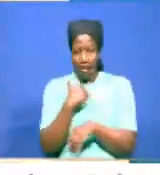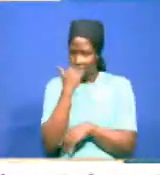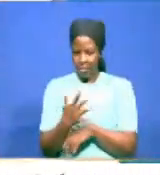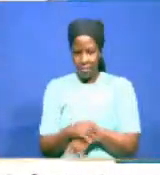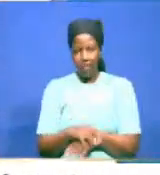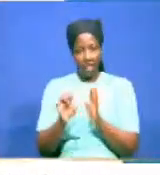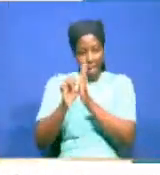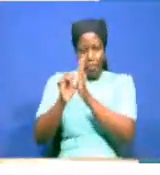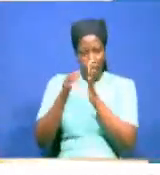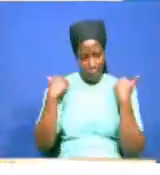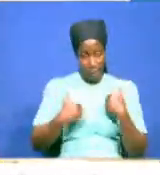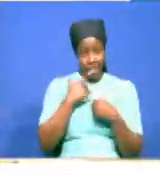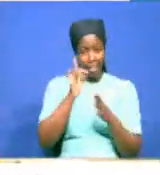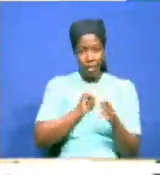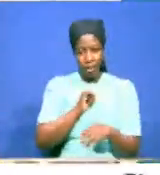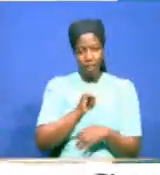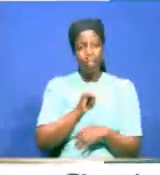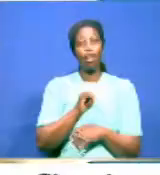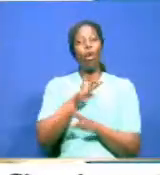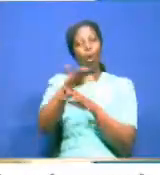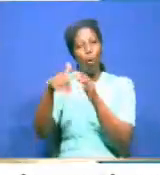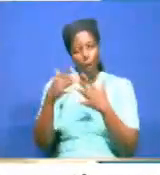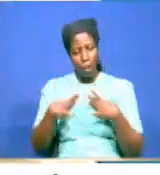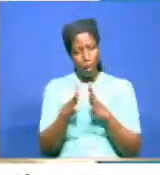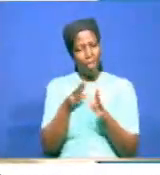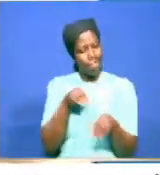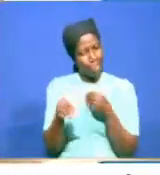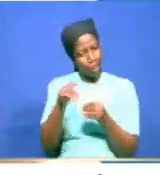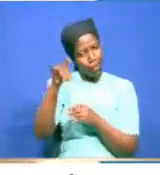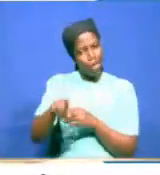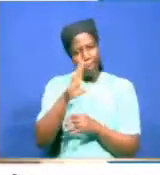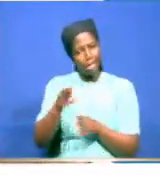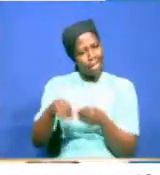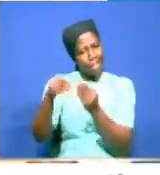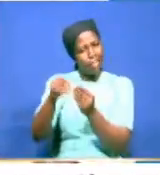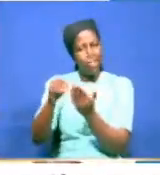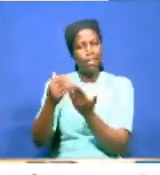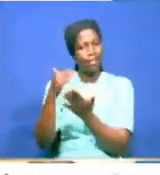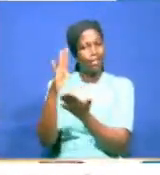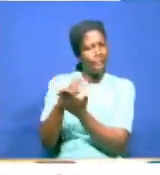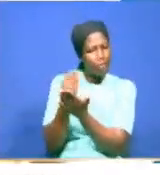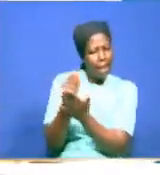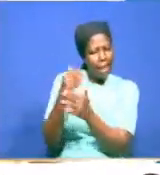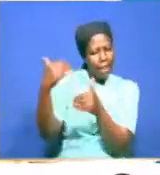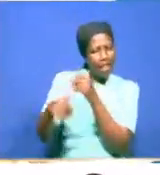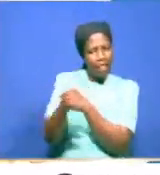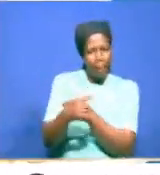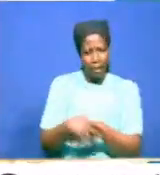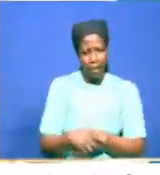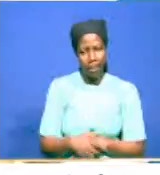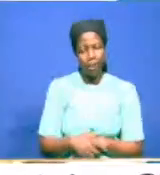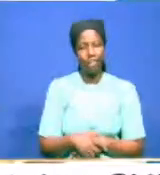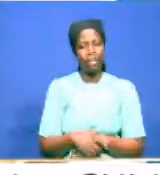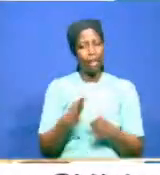that all persons with disabilities need to be given, you know, a stipend to end of the month, then persons with